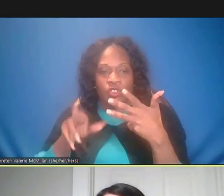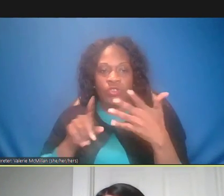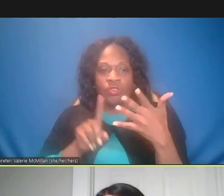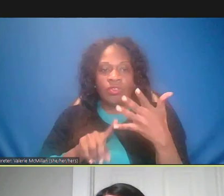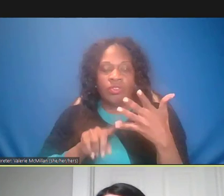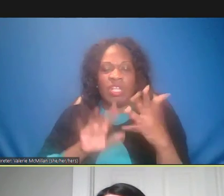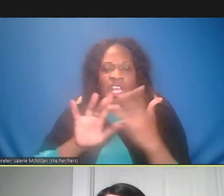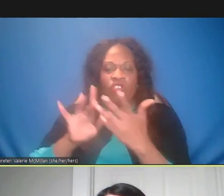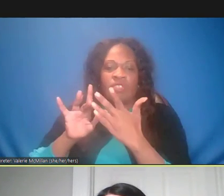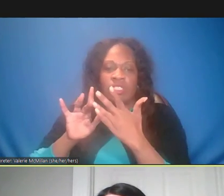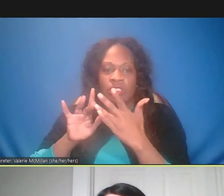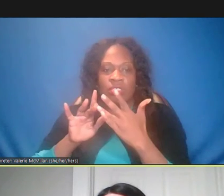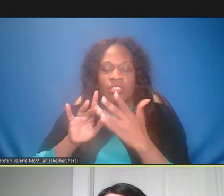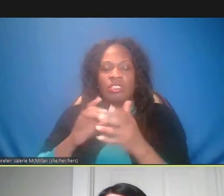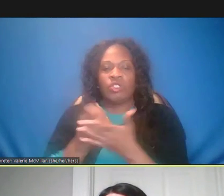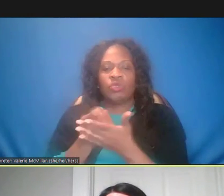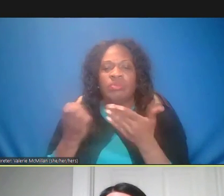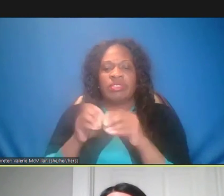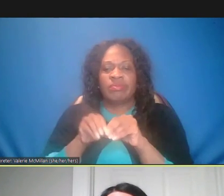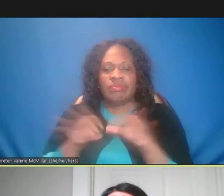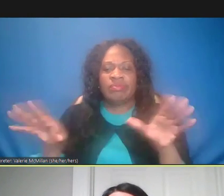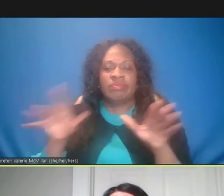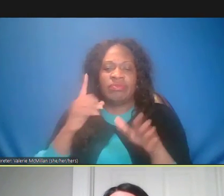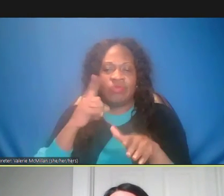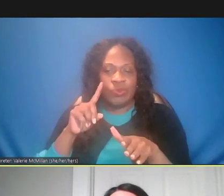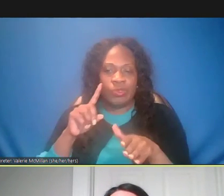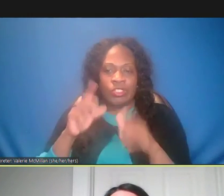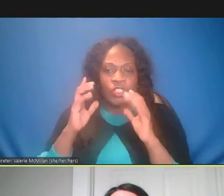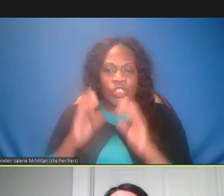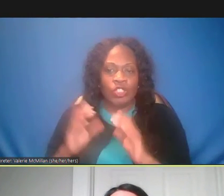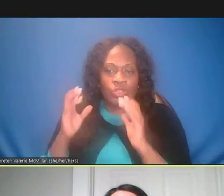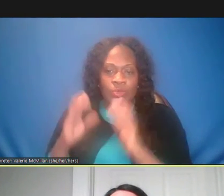and equipment distribution services for consumers.